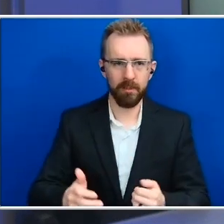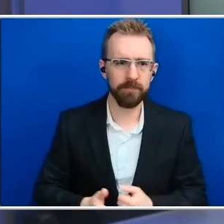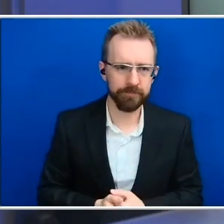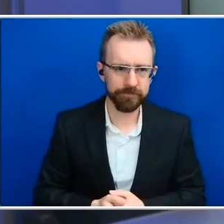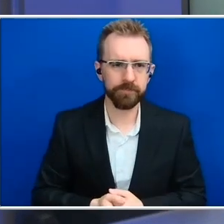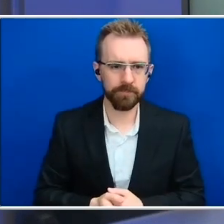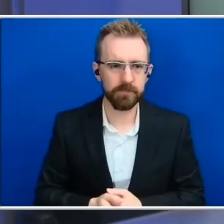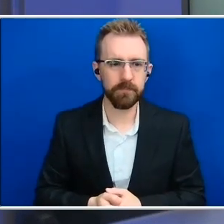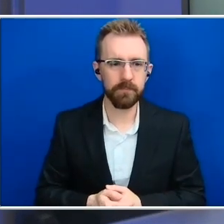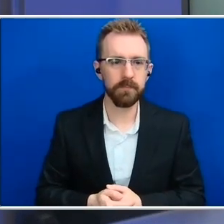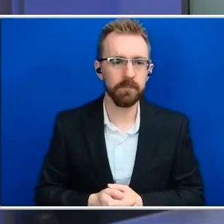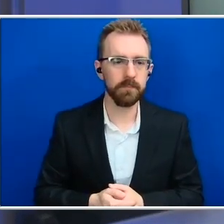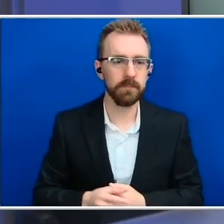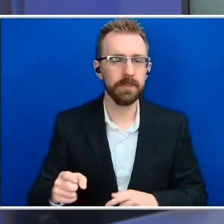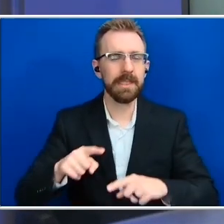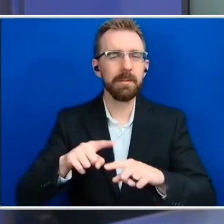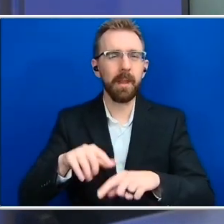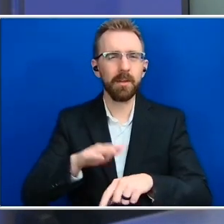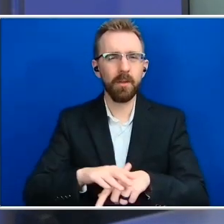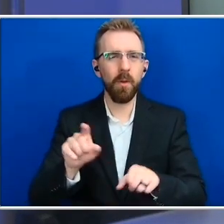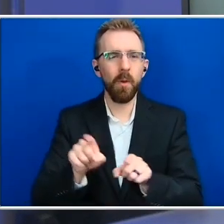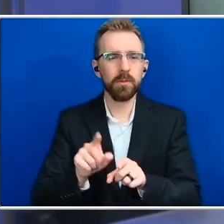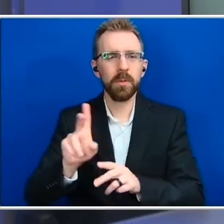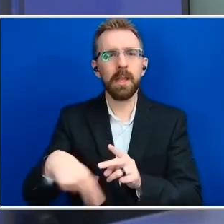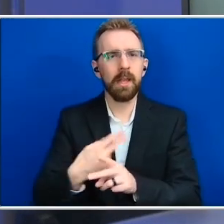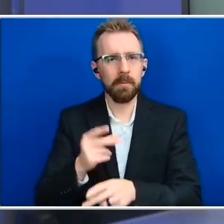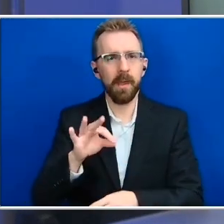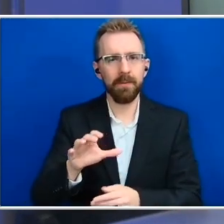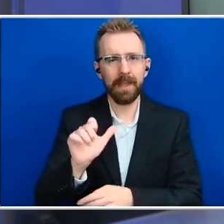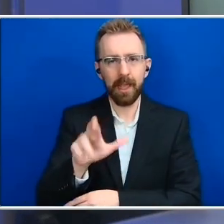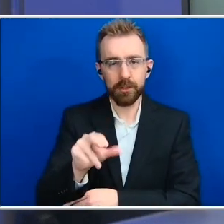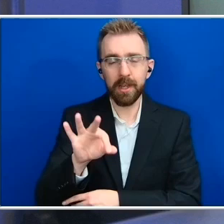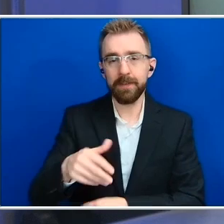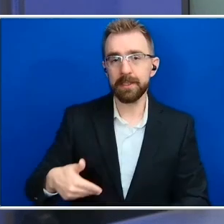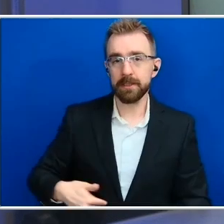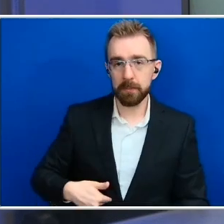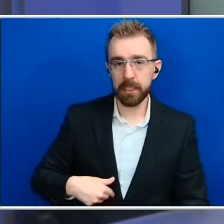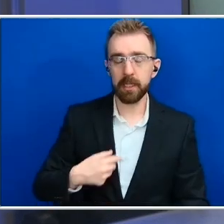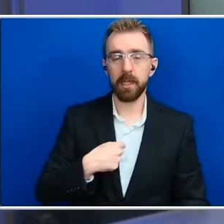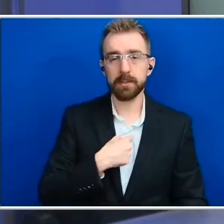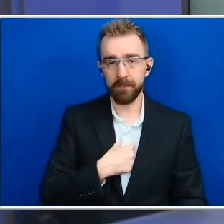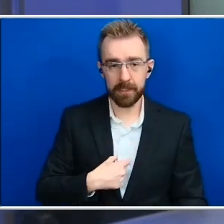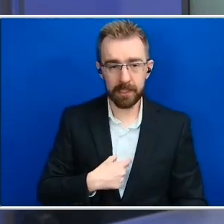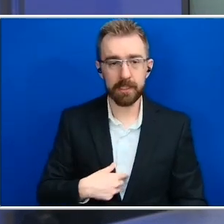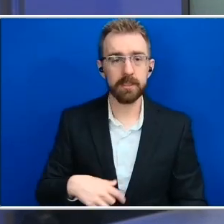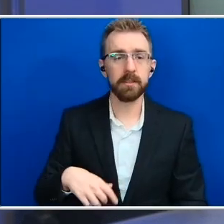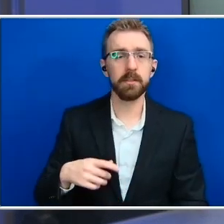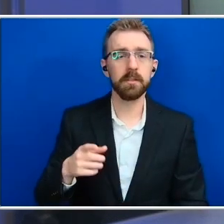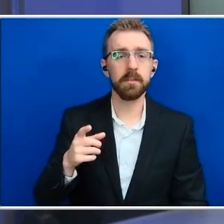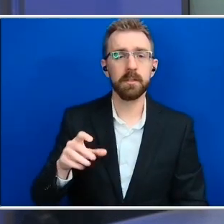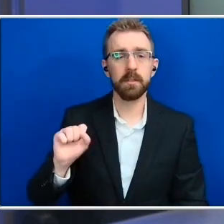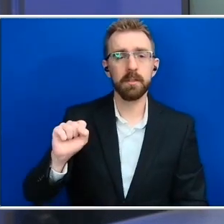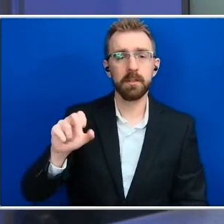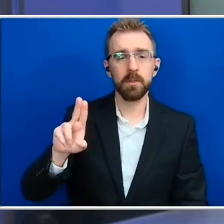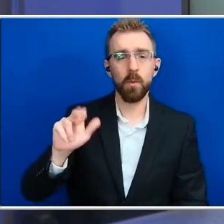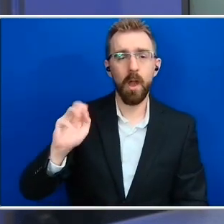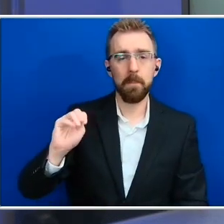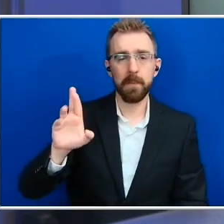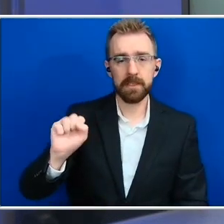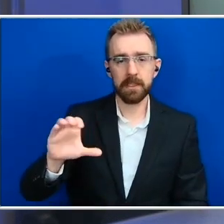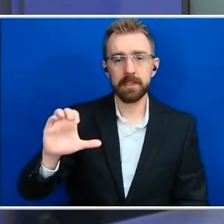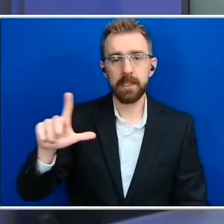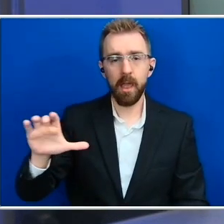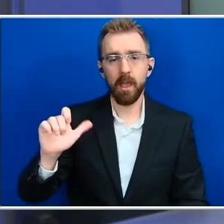It depends on also the type of cancer, if it's a stomach, esophagus, if it is a squamous cell carcinoma or adenocarcinoma, there is